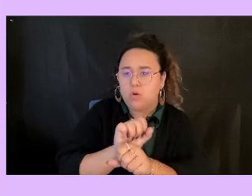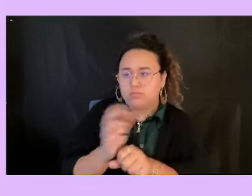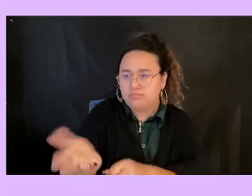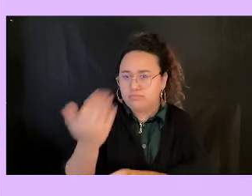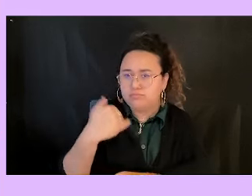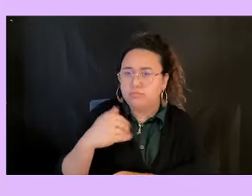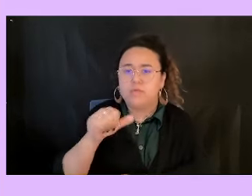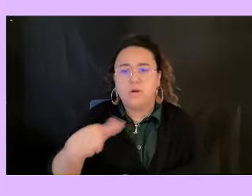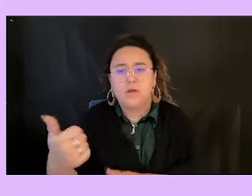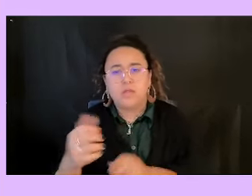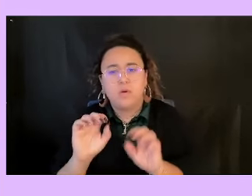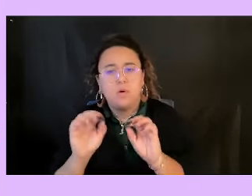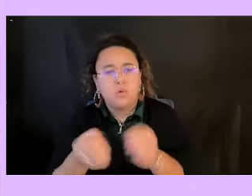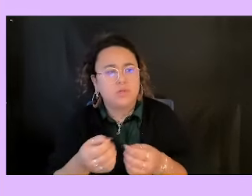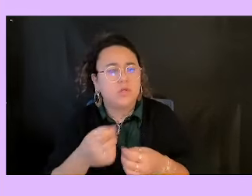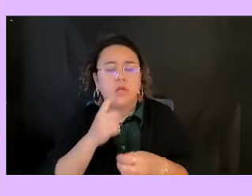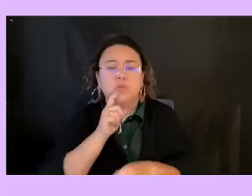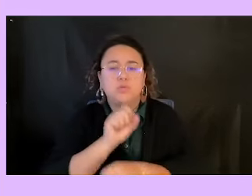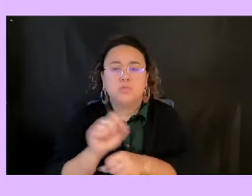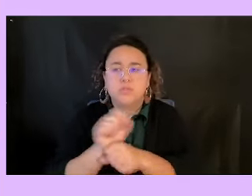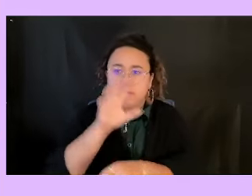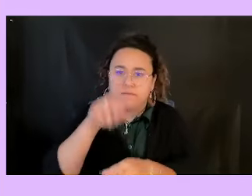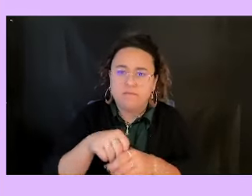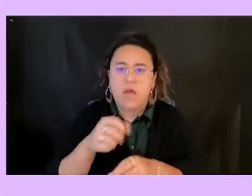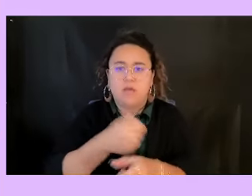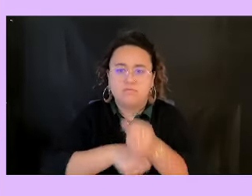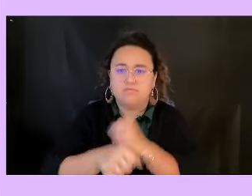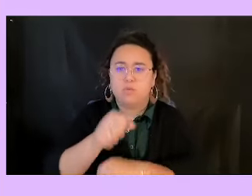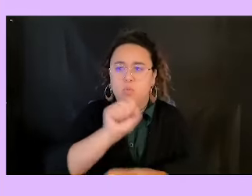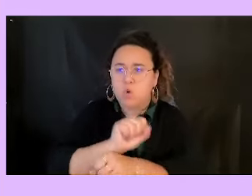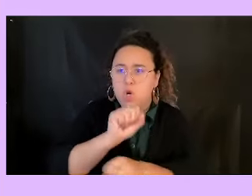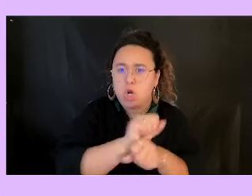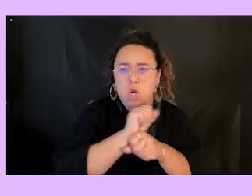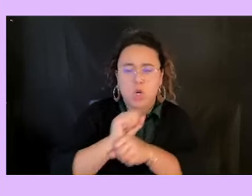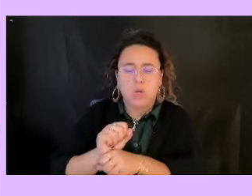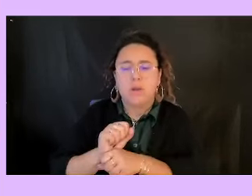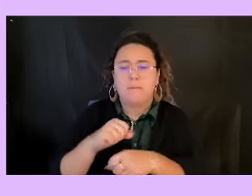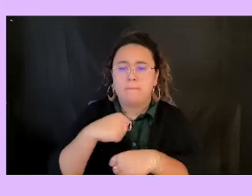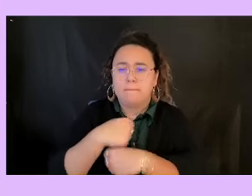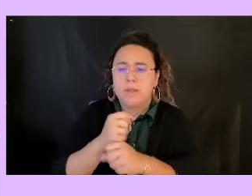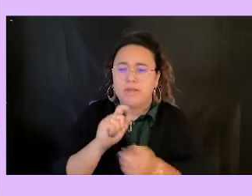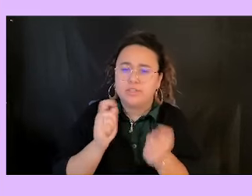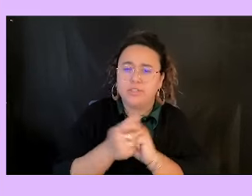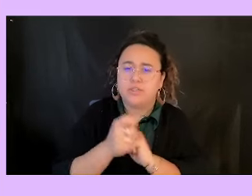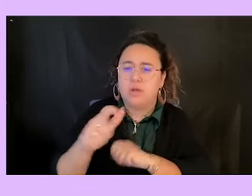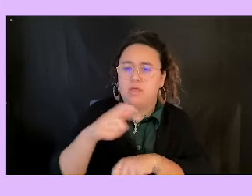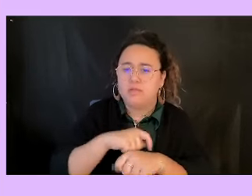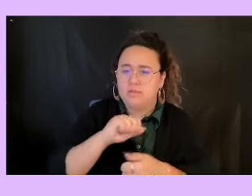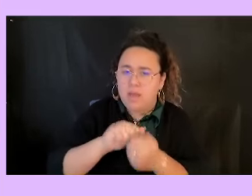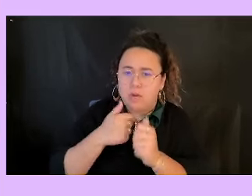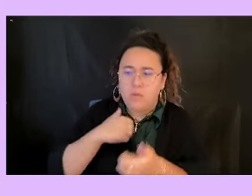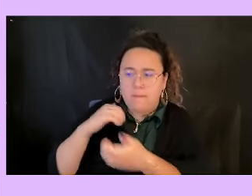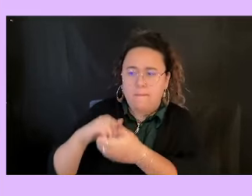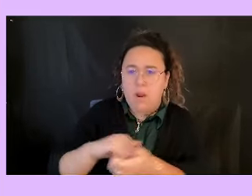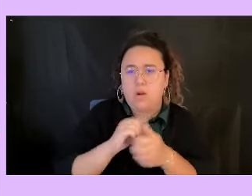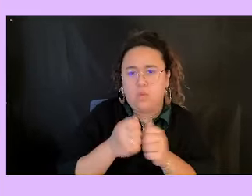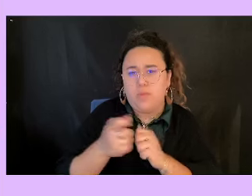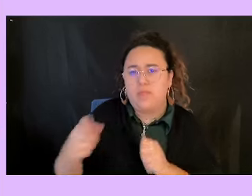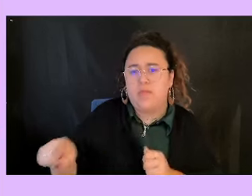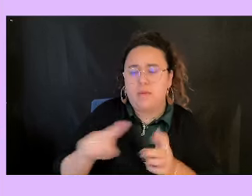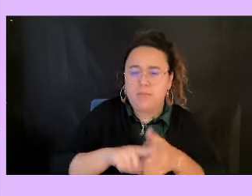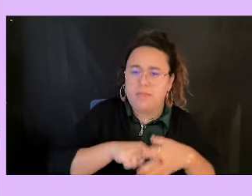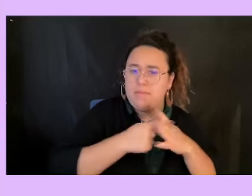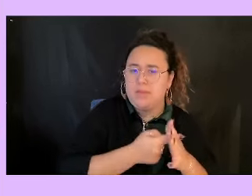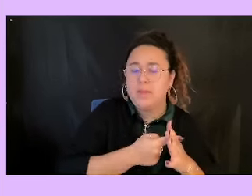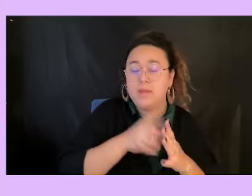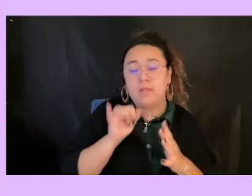are actually boots on the ground, social justice, making change all the time? And how do we partner with them from the beginning? That was at the